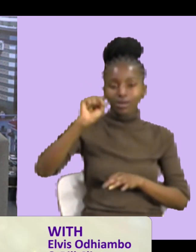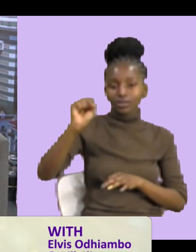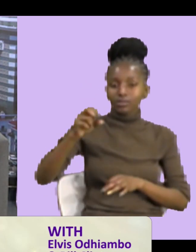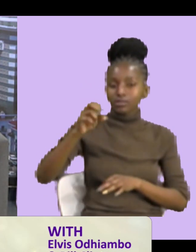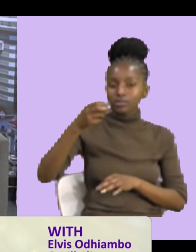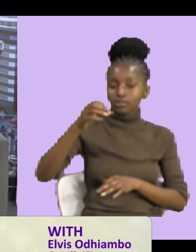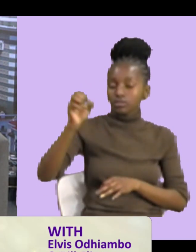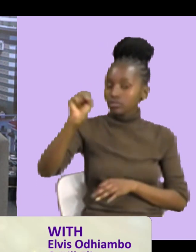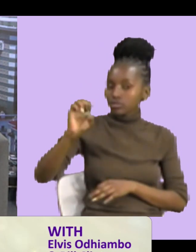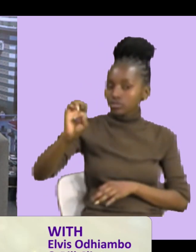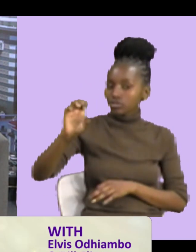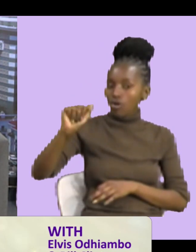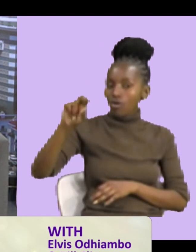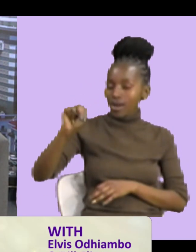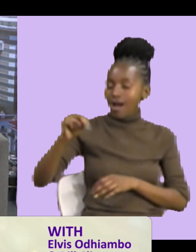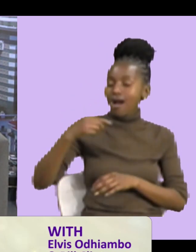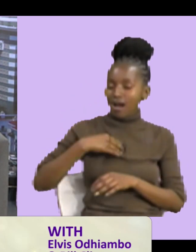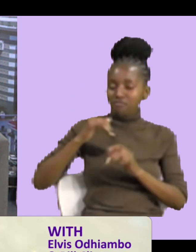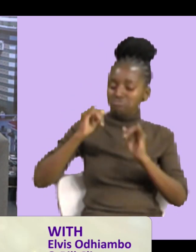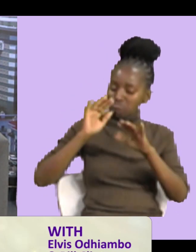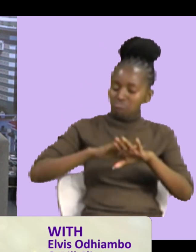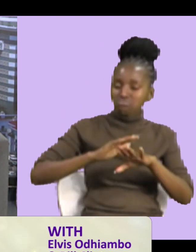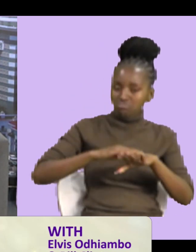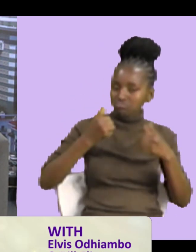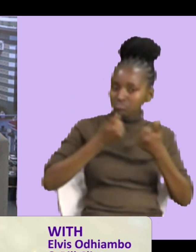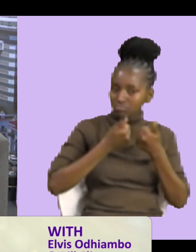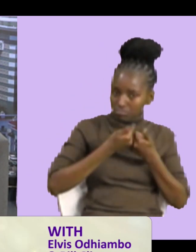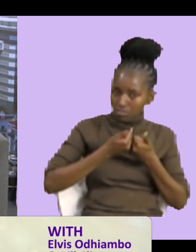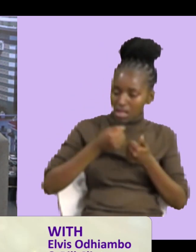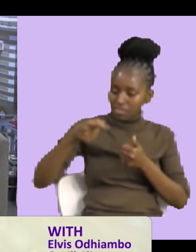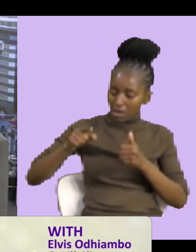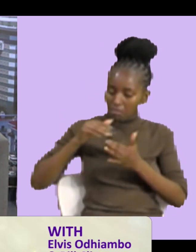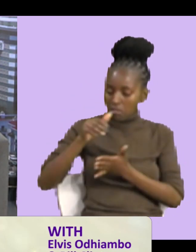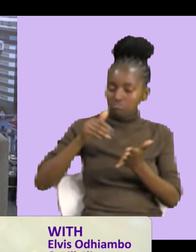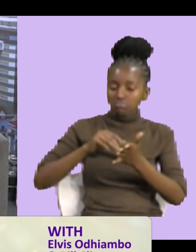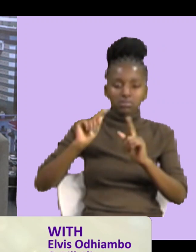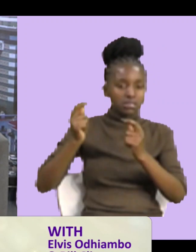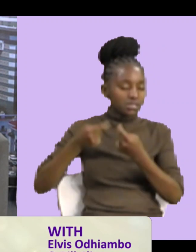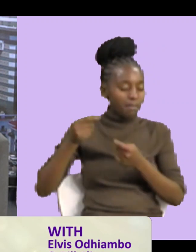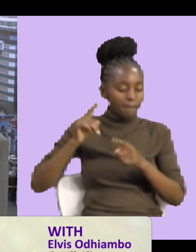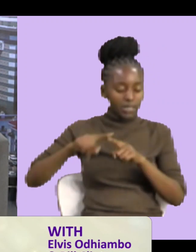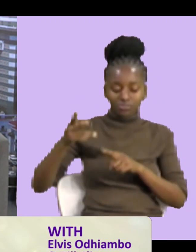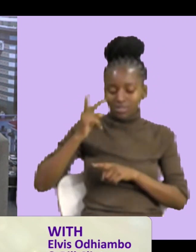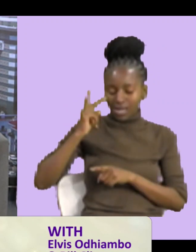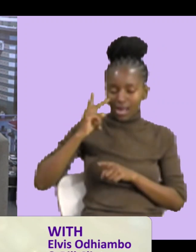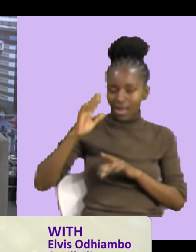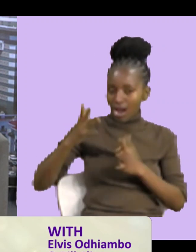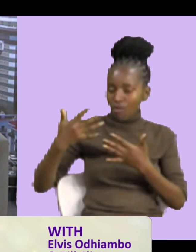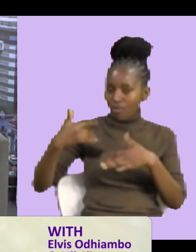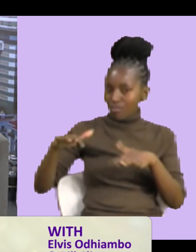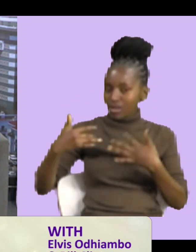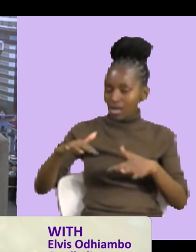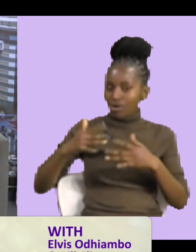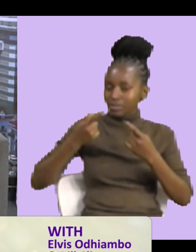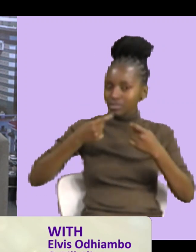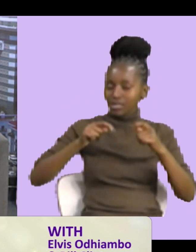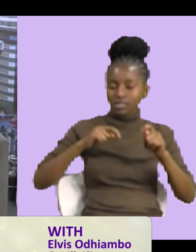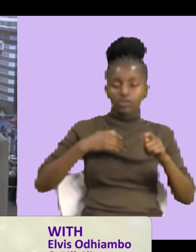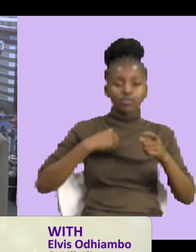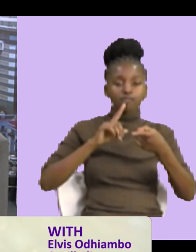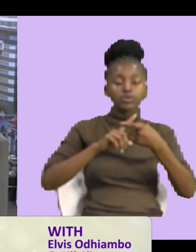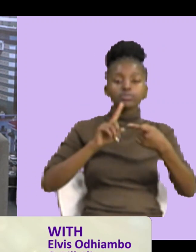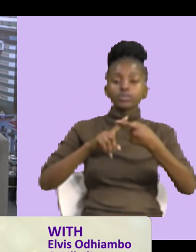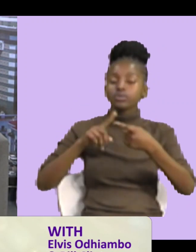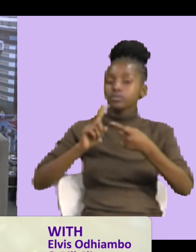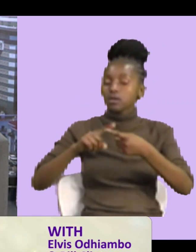a run of good games. Of course, they are a middle table team, but then again, when you look at how they have been performing so far, they have managed to get positive results